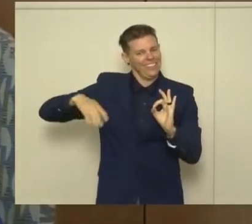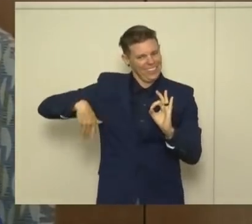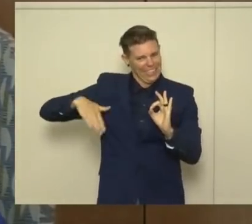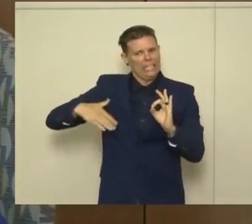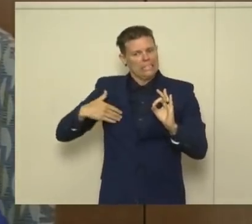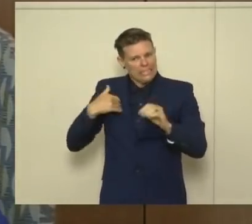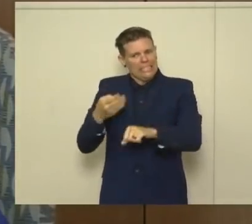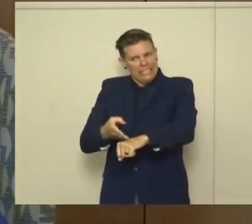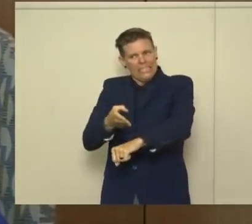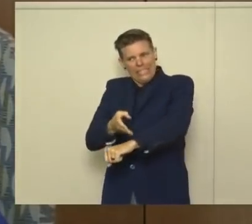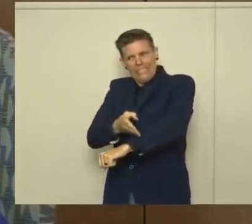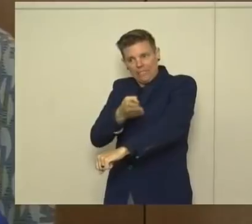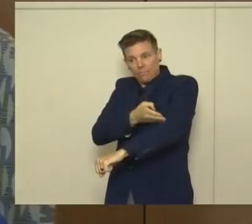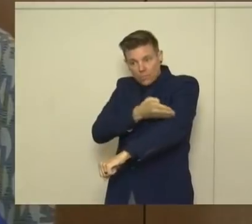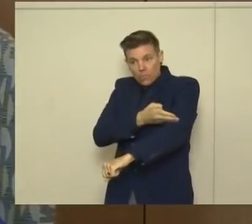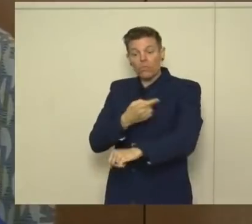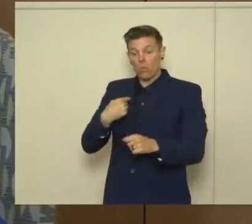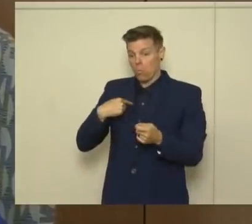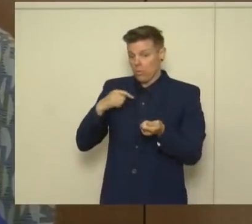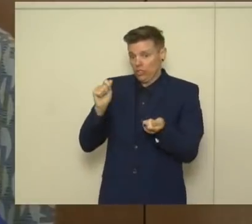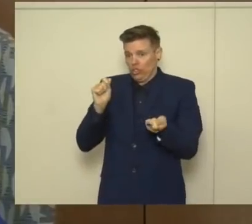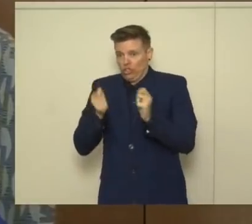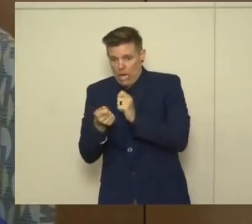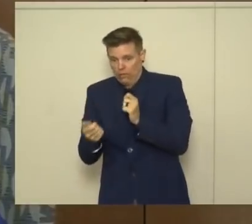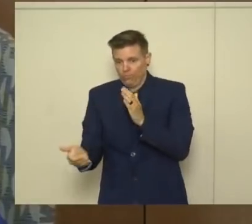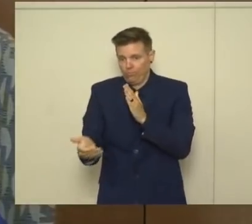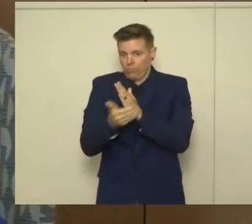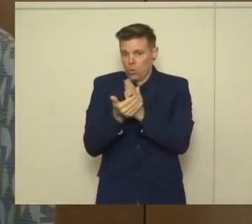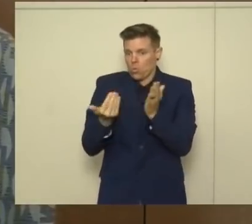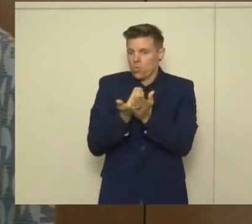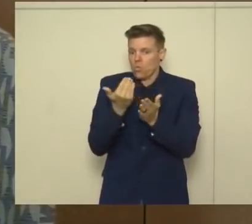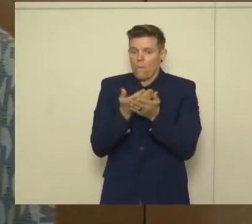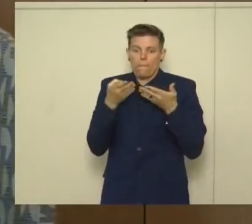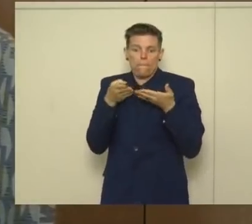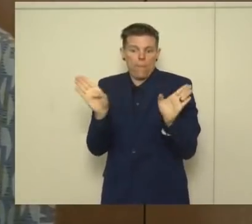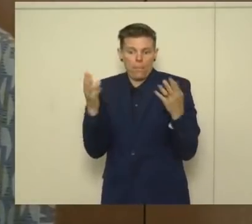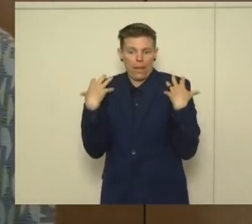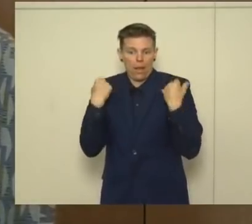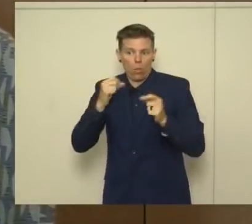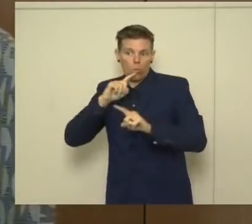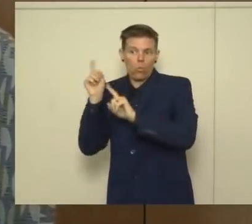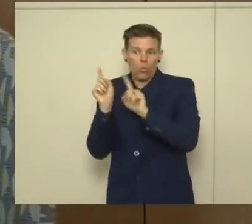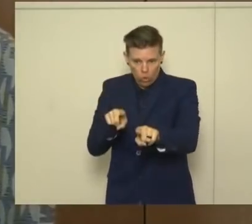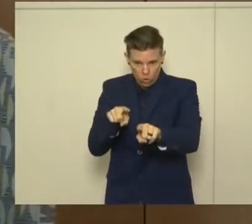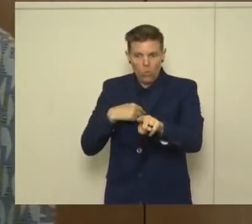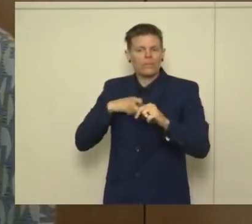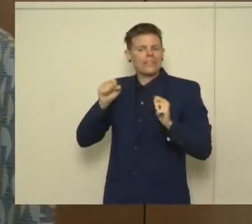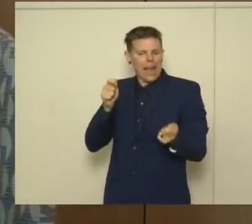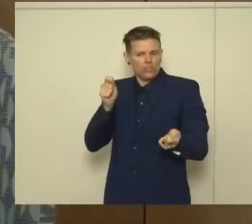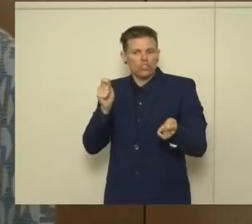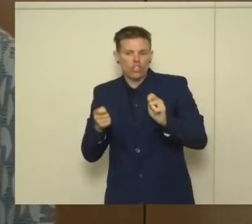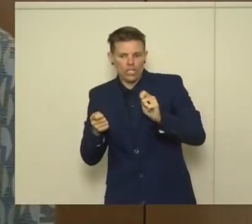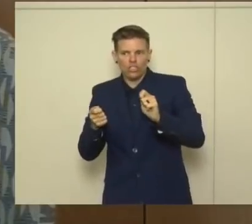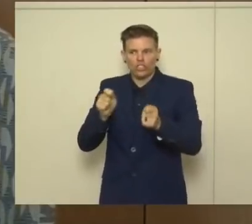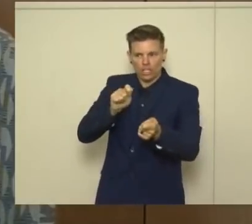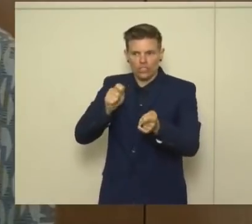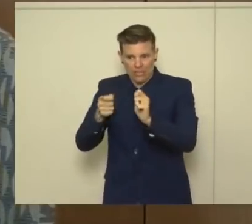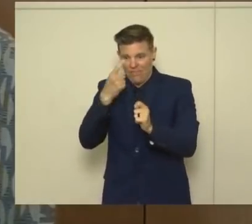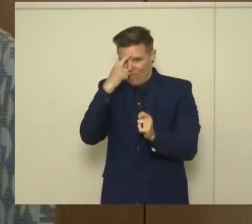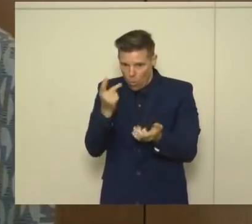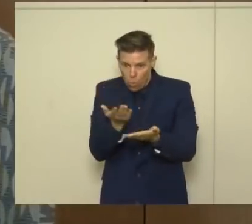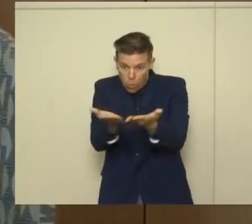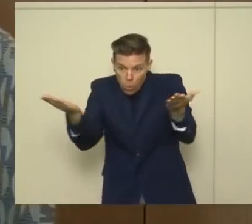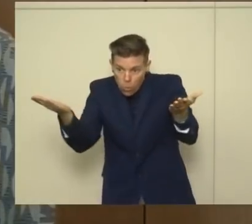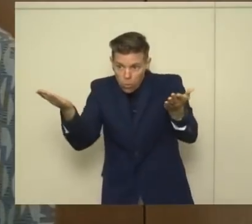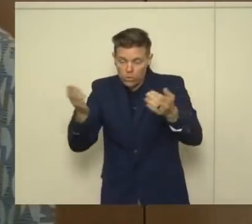order have everything to do with you. Your nose has to be covered. You must be wearing